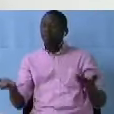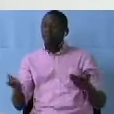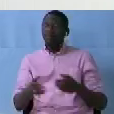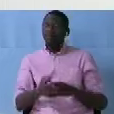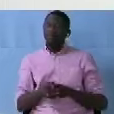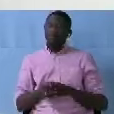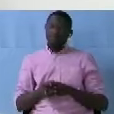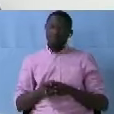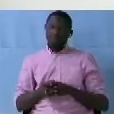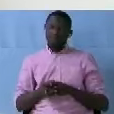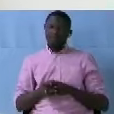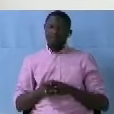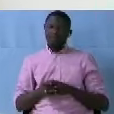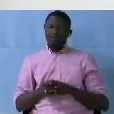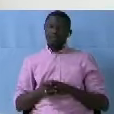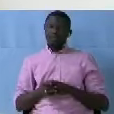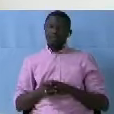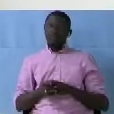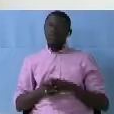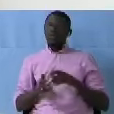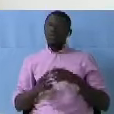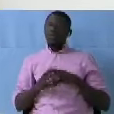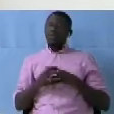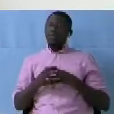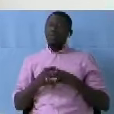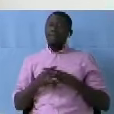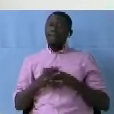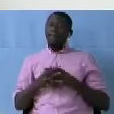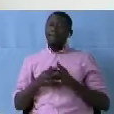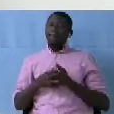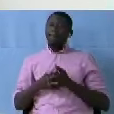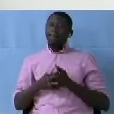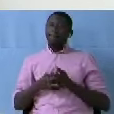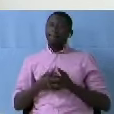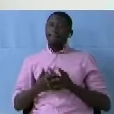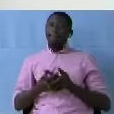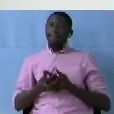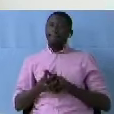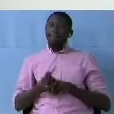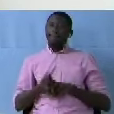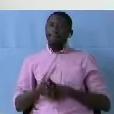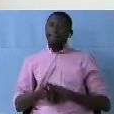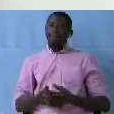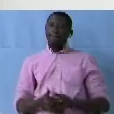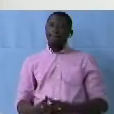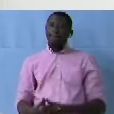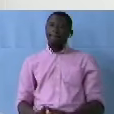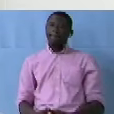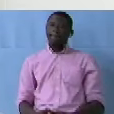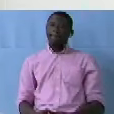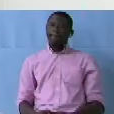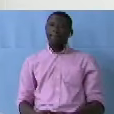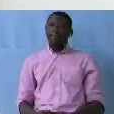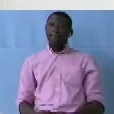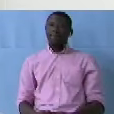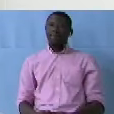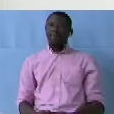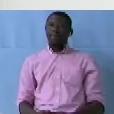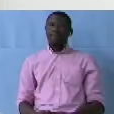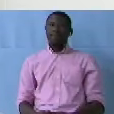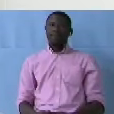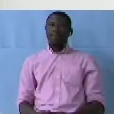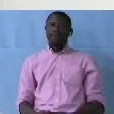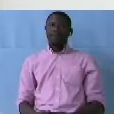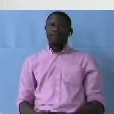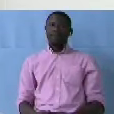fekkene to état parti. Su fekkene nit ki mu ngi amé jangoro jo xamné dafa walanté lool nak jaadu na pour ñi